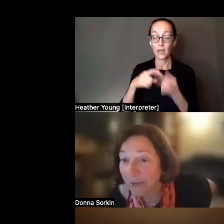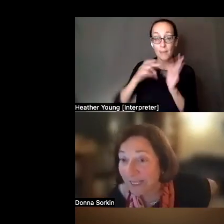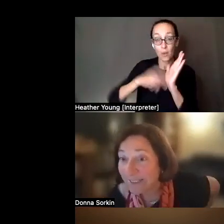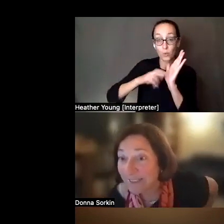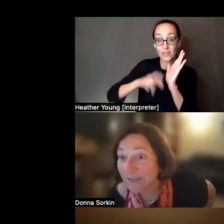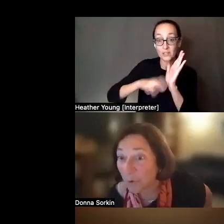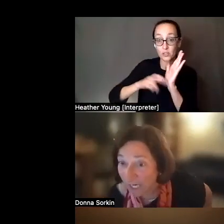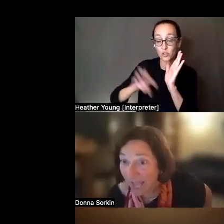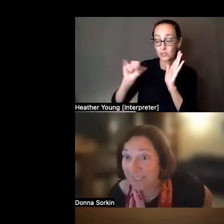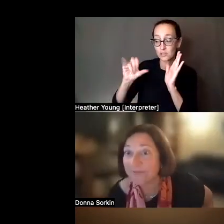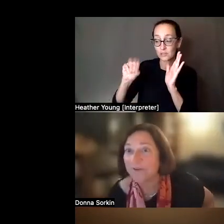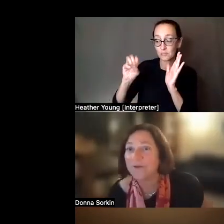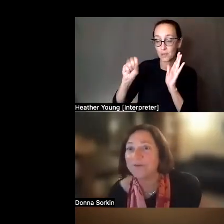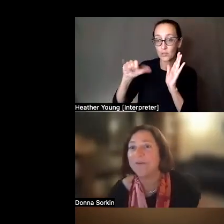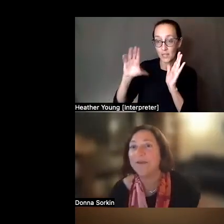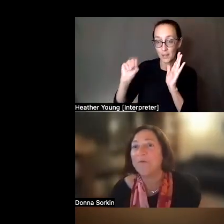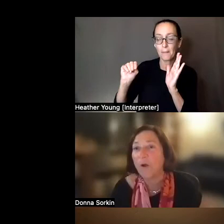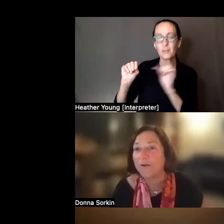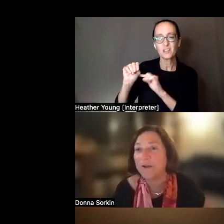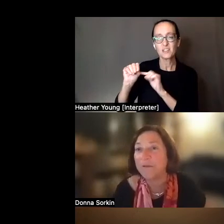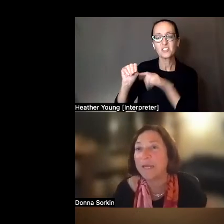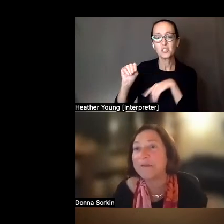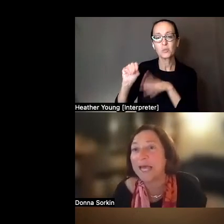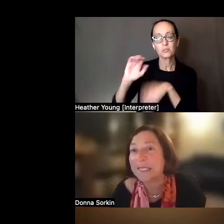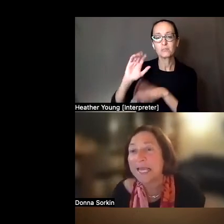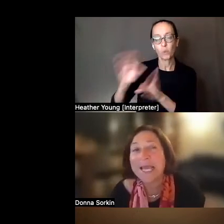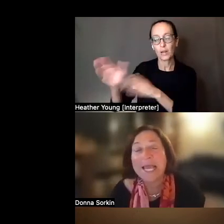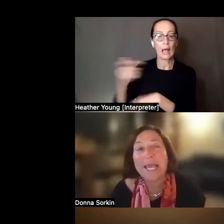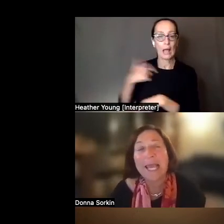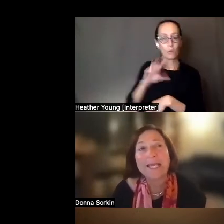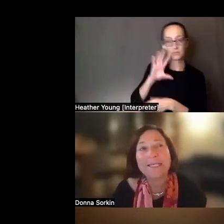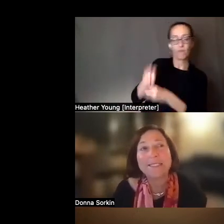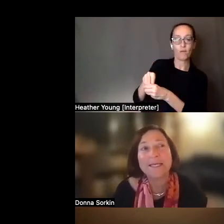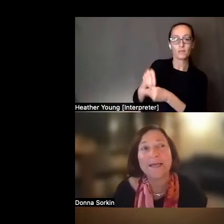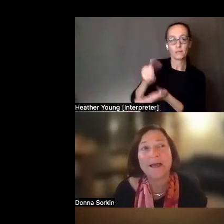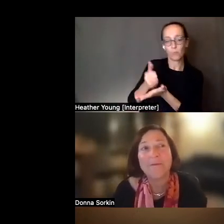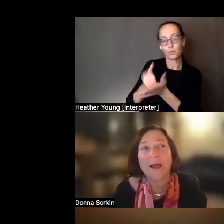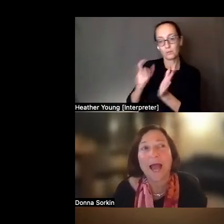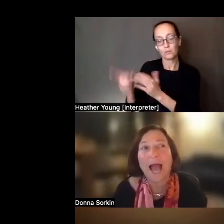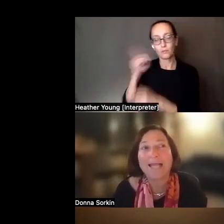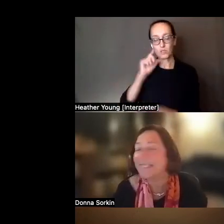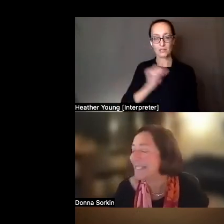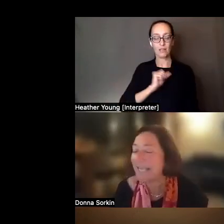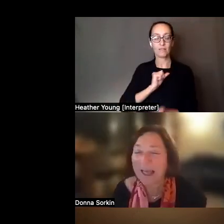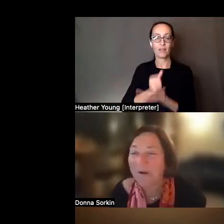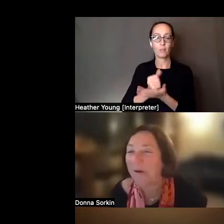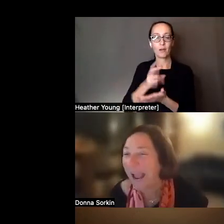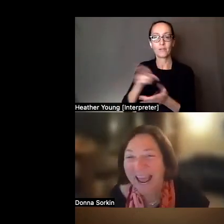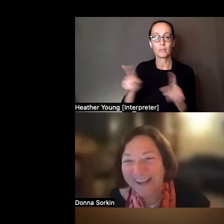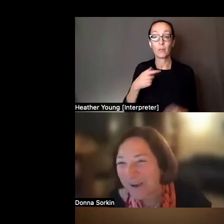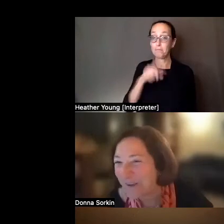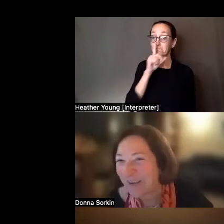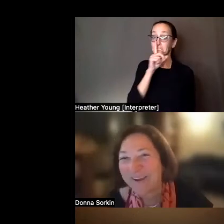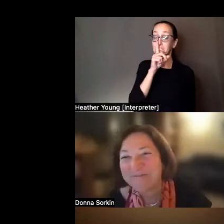helping us organize for Self-Help for Hard of Hearing People then. And I didn't tell her I